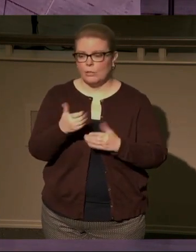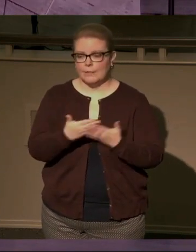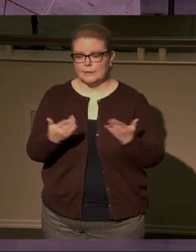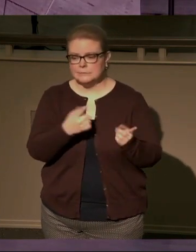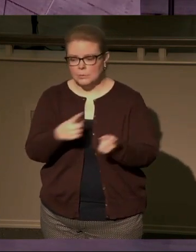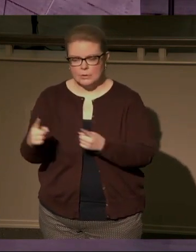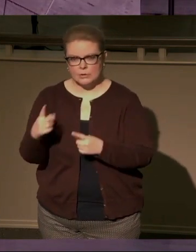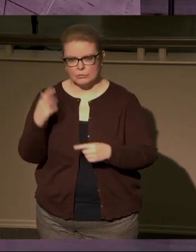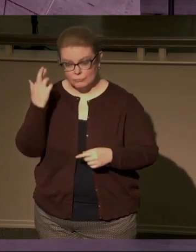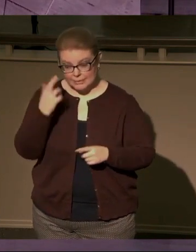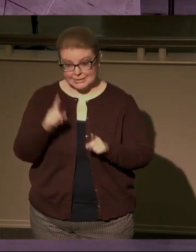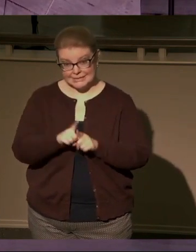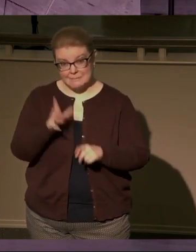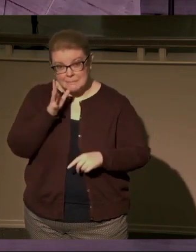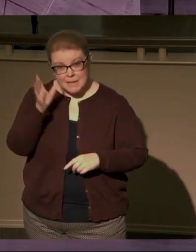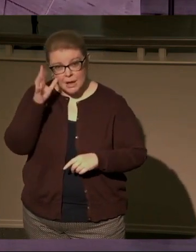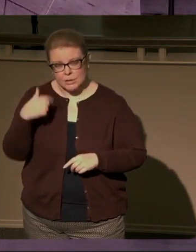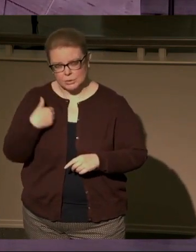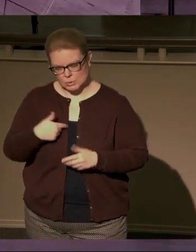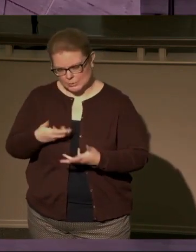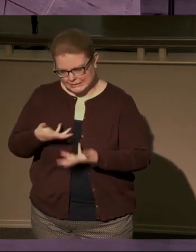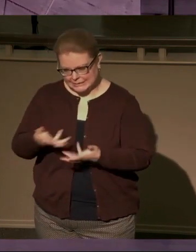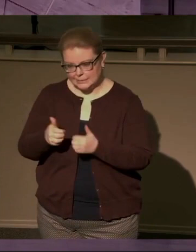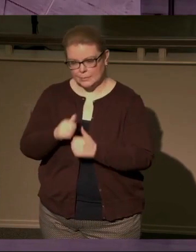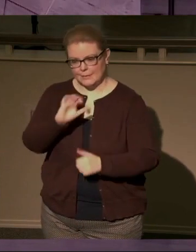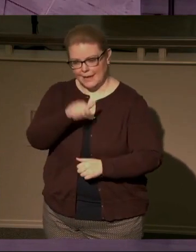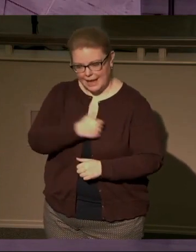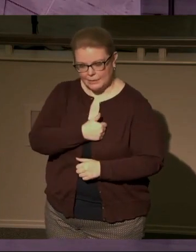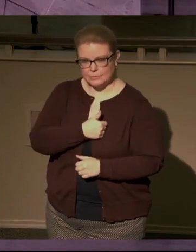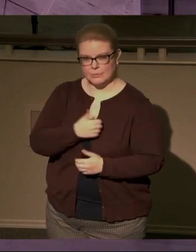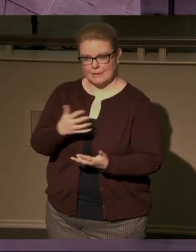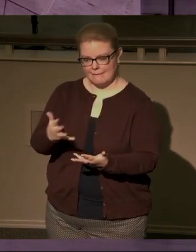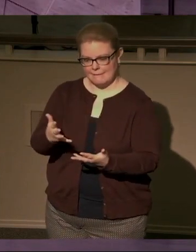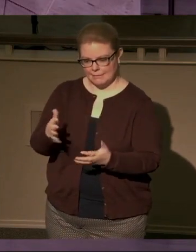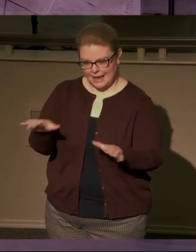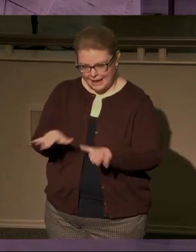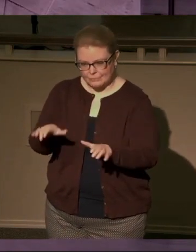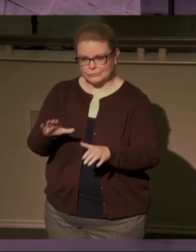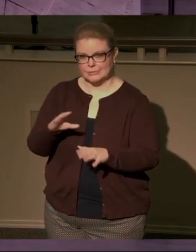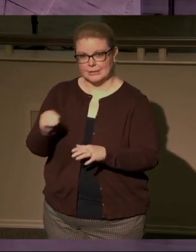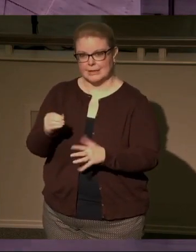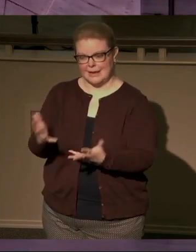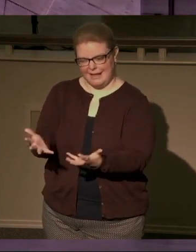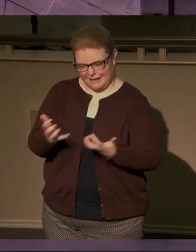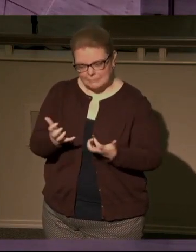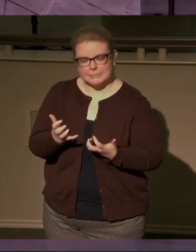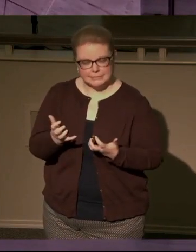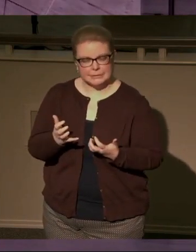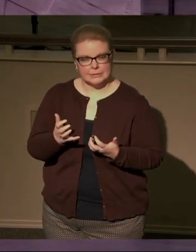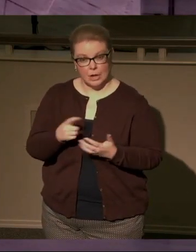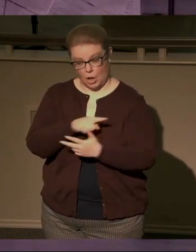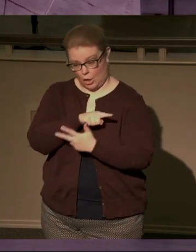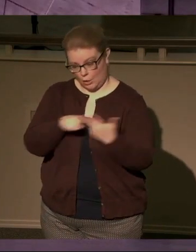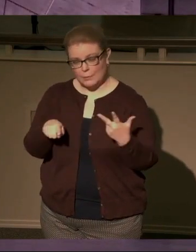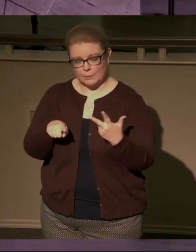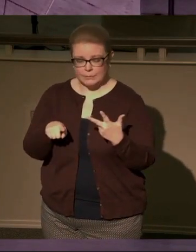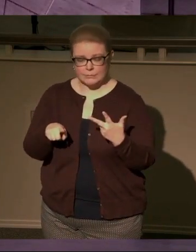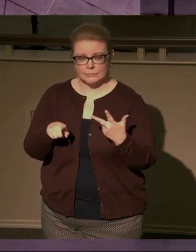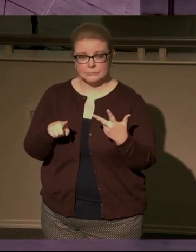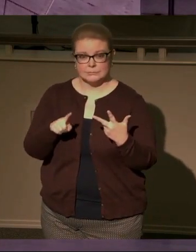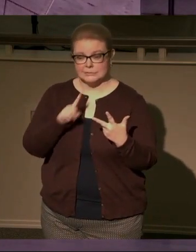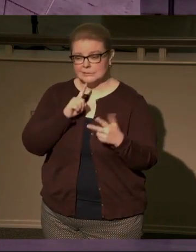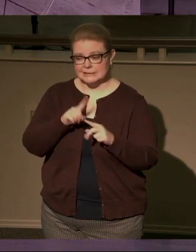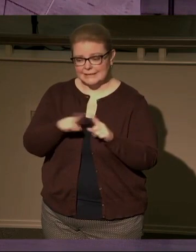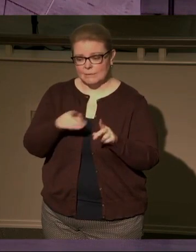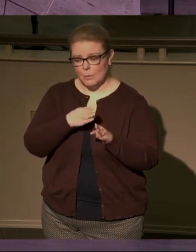And realize, as parents, we're dealing with attitudes, actions, and appetites. And all three of those are and in different ways